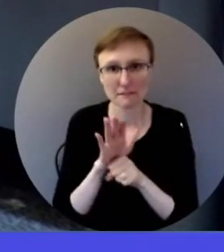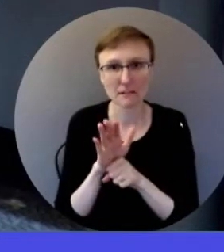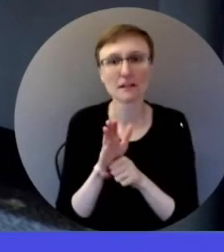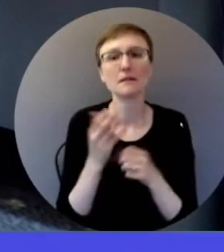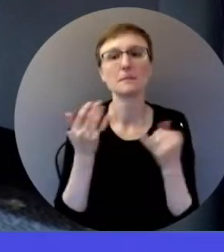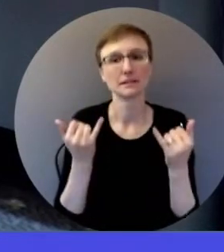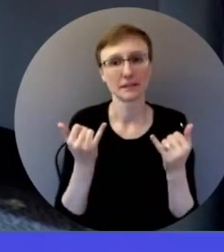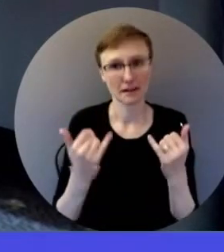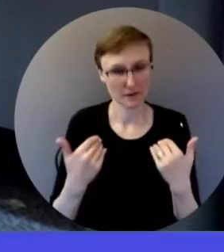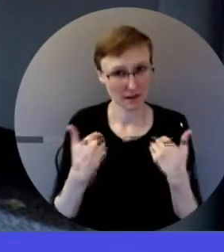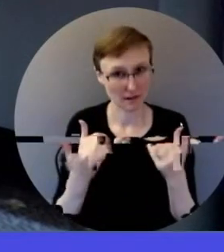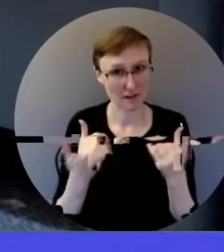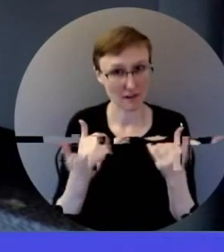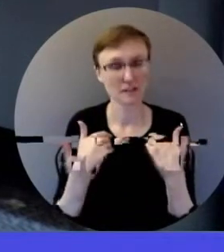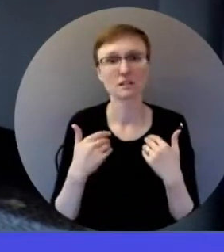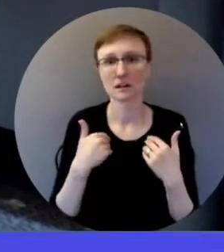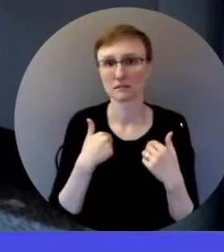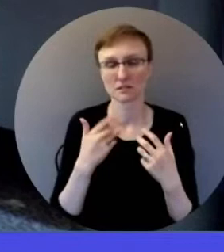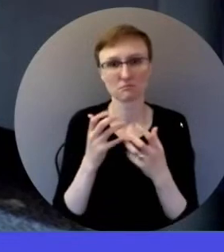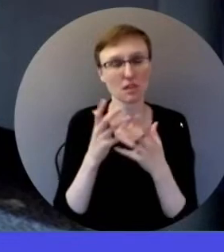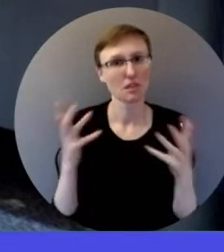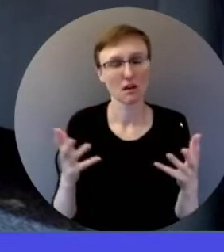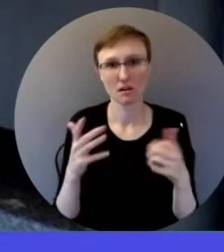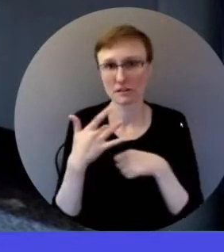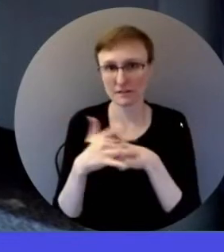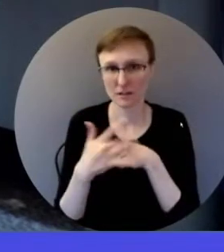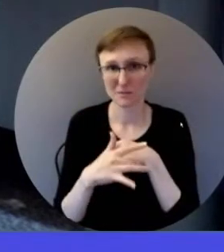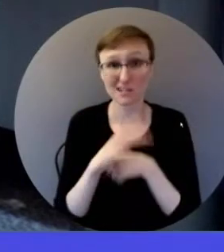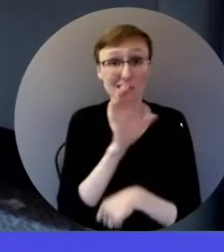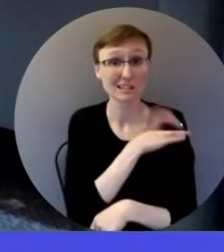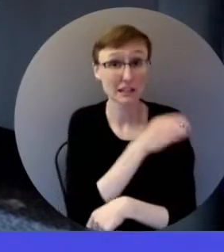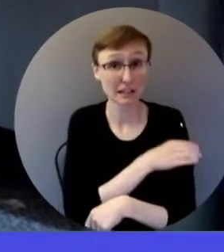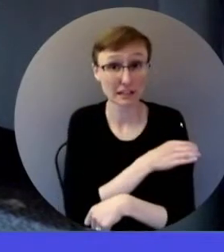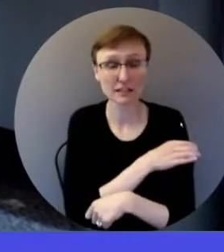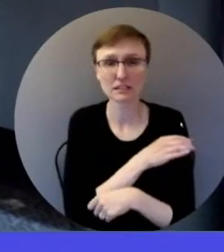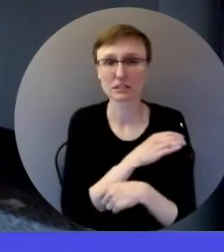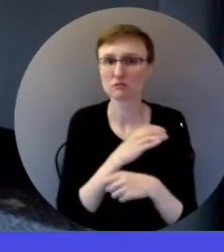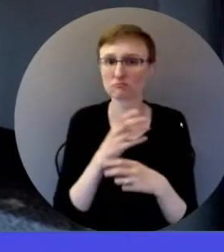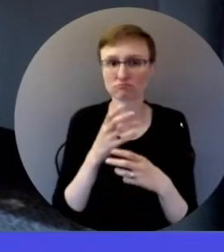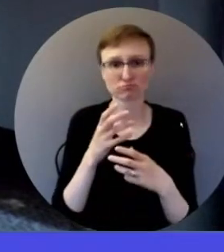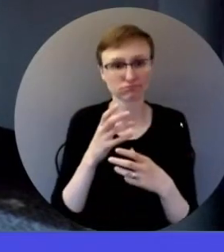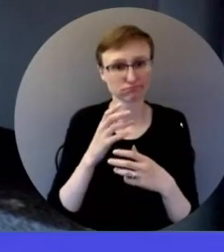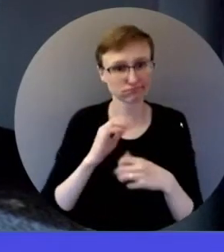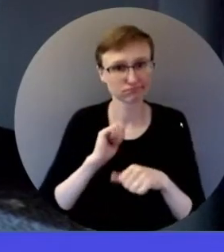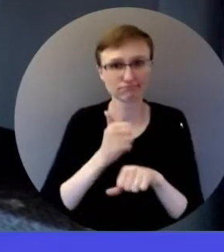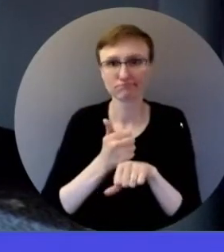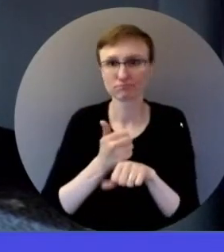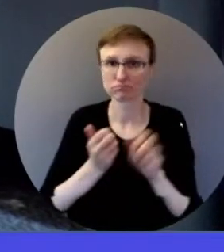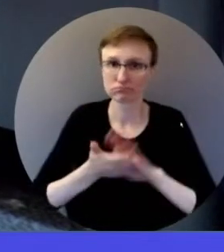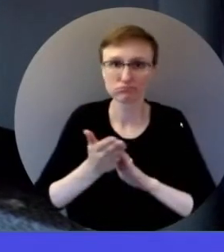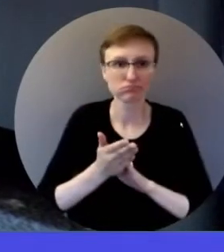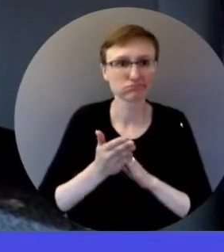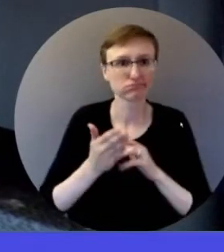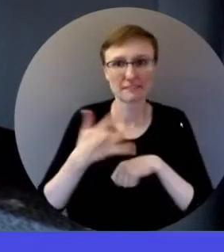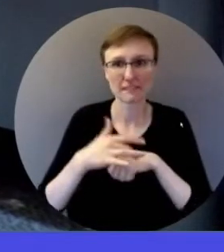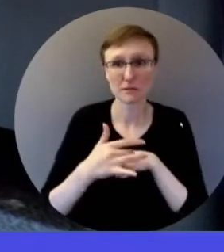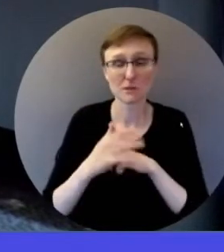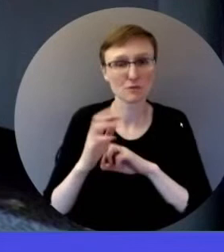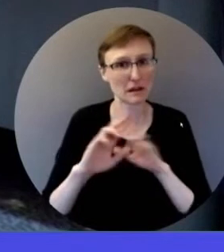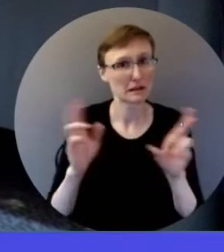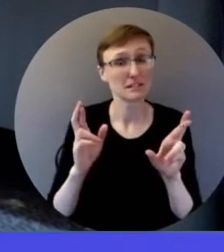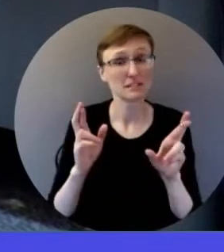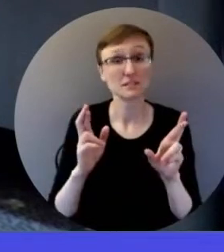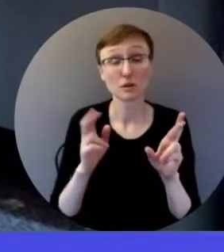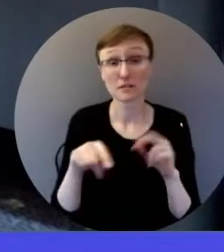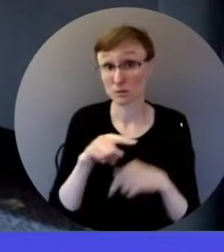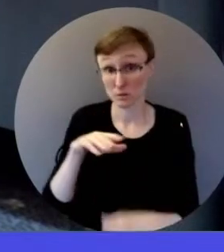space available. Our clinics are up and running, and I encourage everybody that hasn't had a first dose, please get your first dose. But